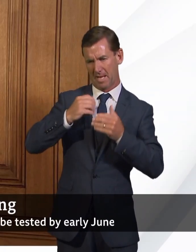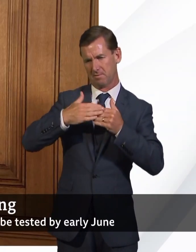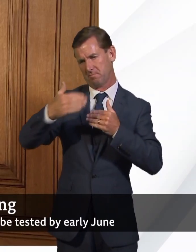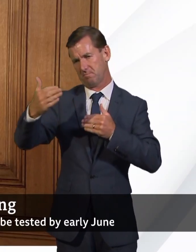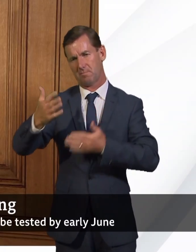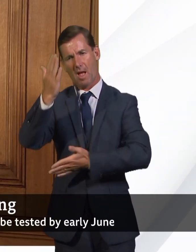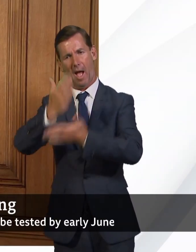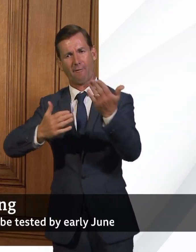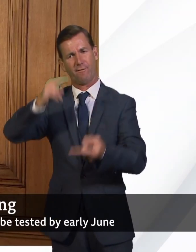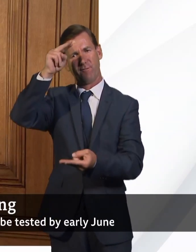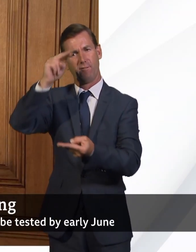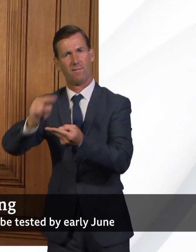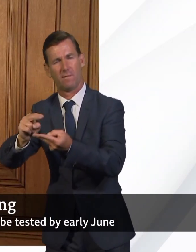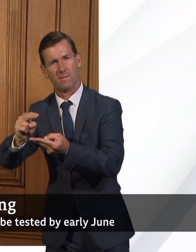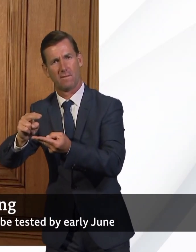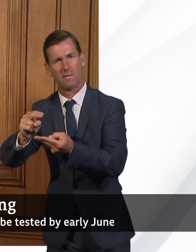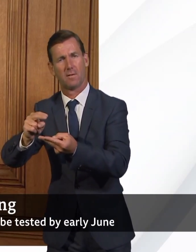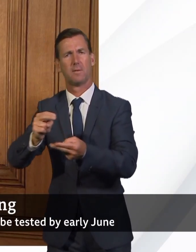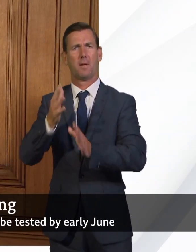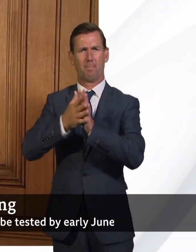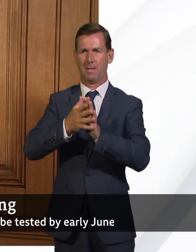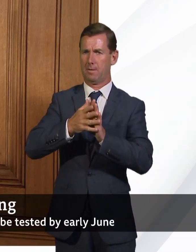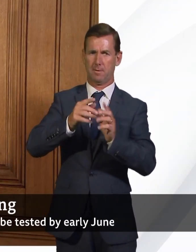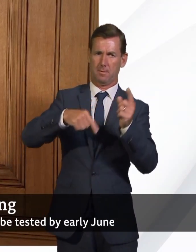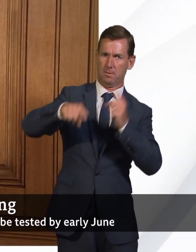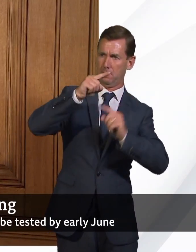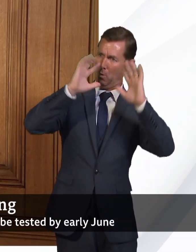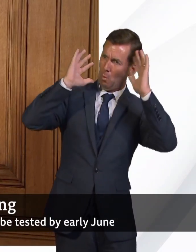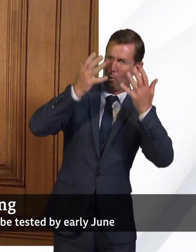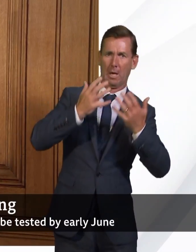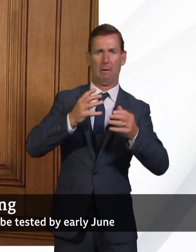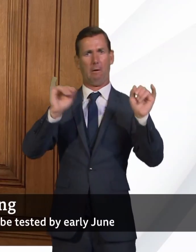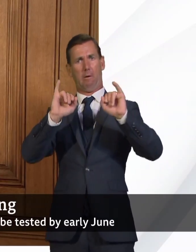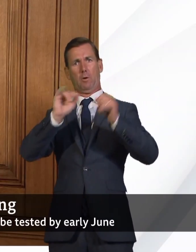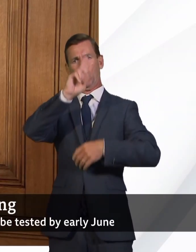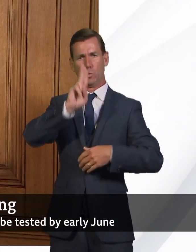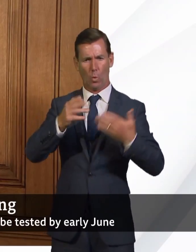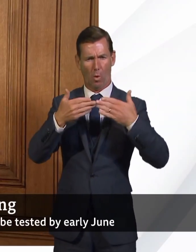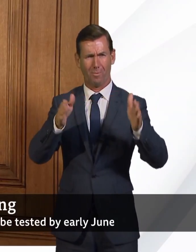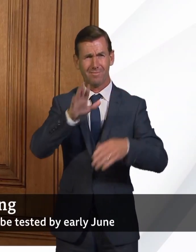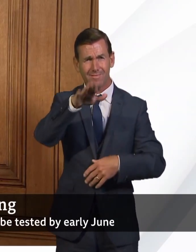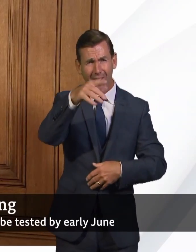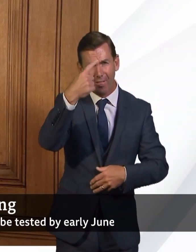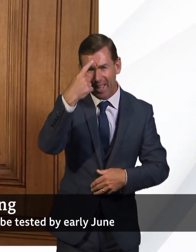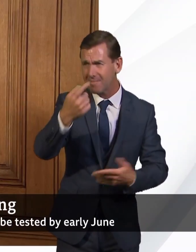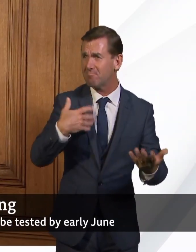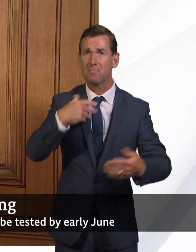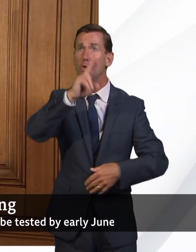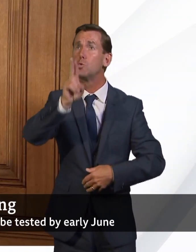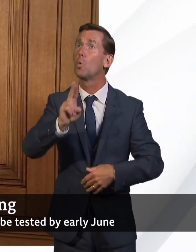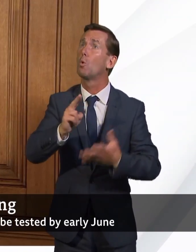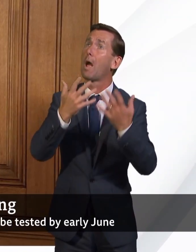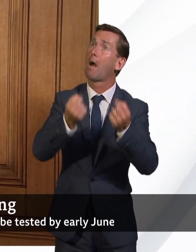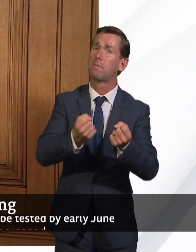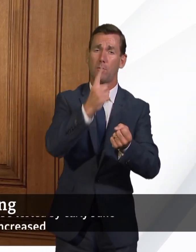So I think just there's a lot of anxiety, I think, around this, but people need to think through in an average, I don't know, infant school with 100 children,